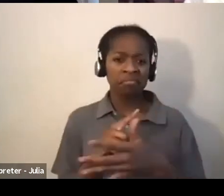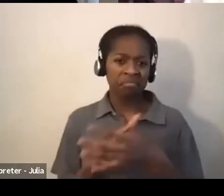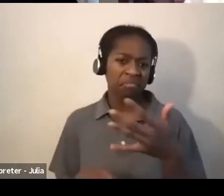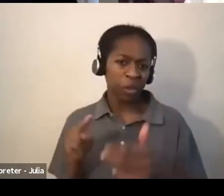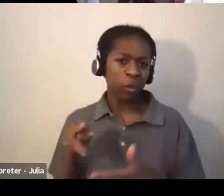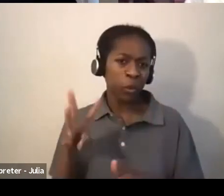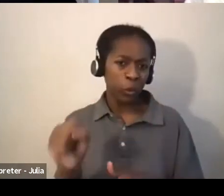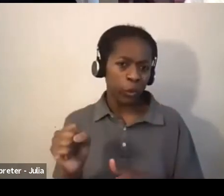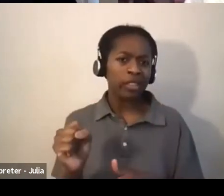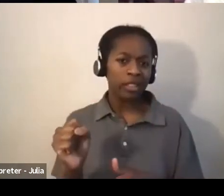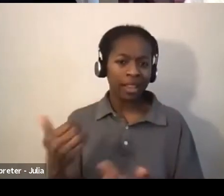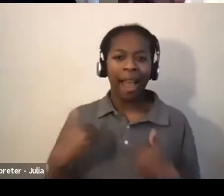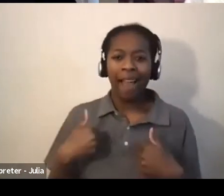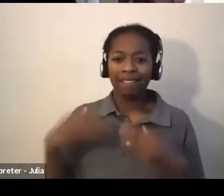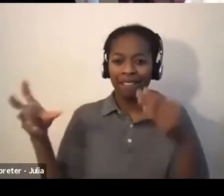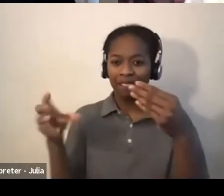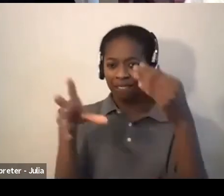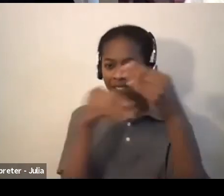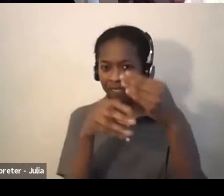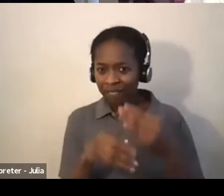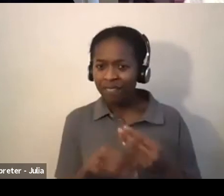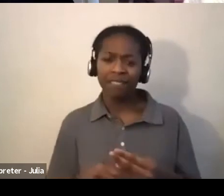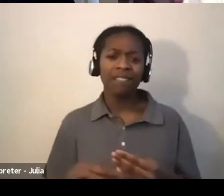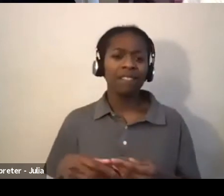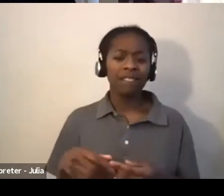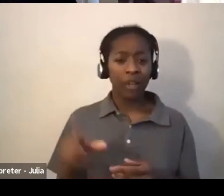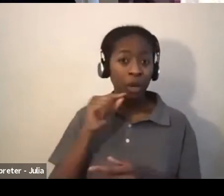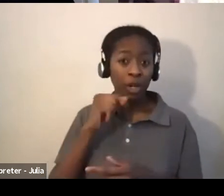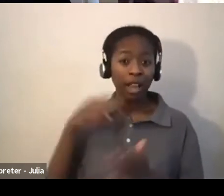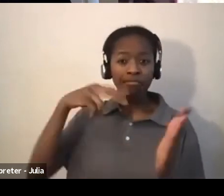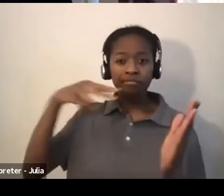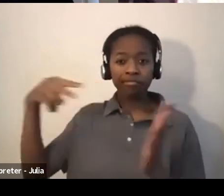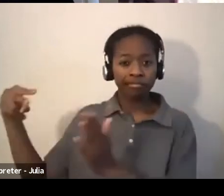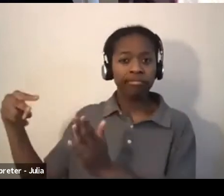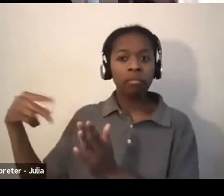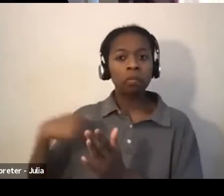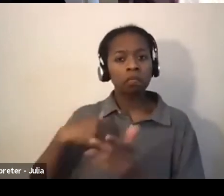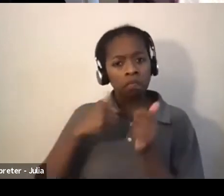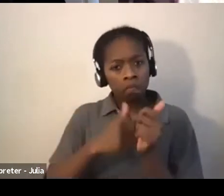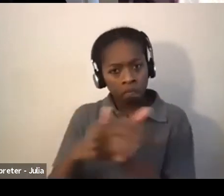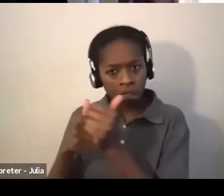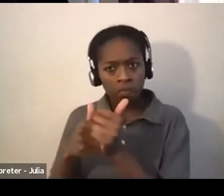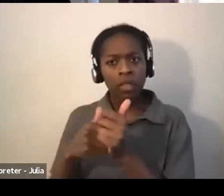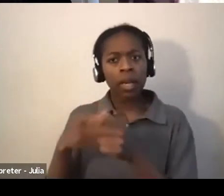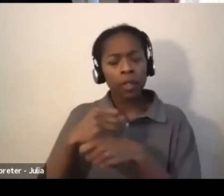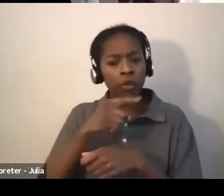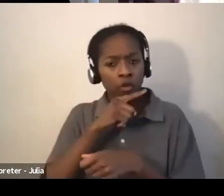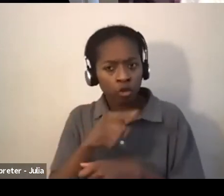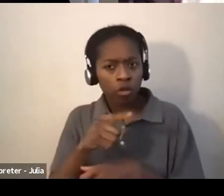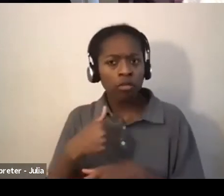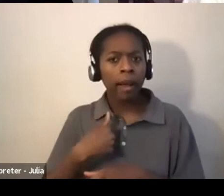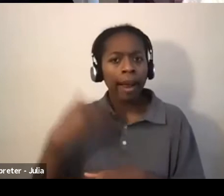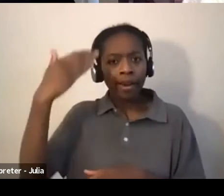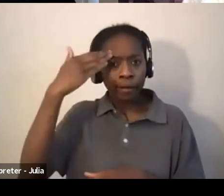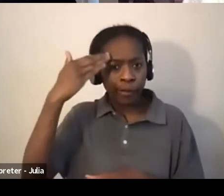my Boston, you know, news, you know, I have the Globe, I have all those, you know, that I you know, stay on top of just to make sure that I'm on top